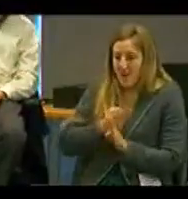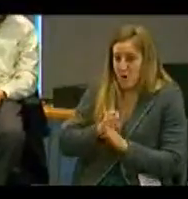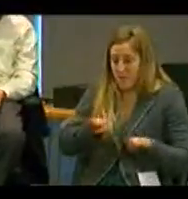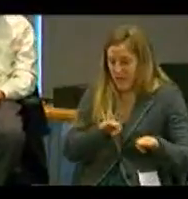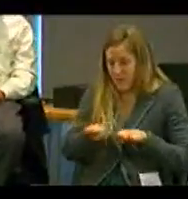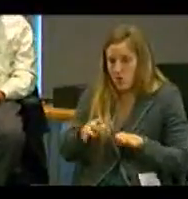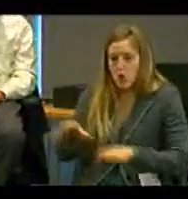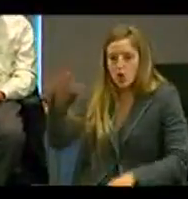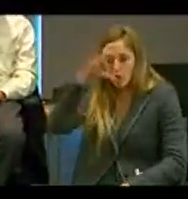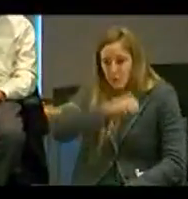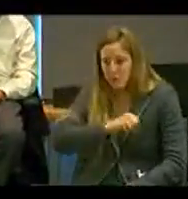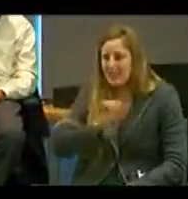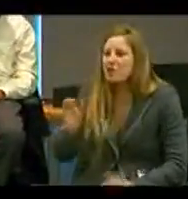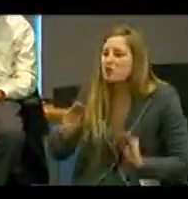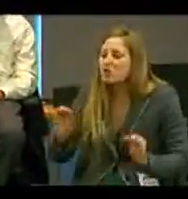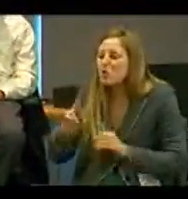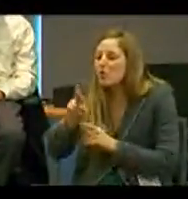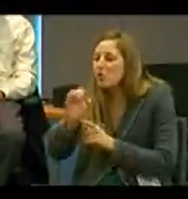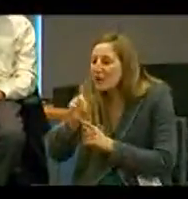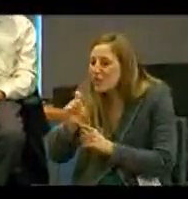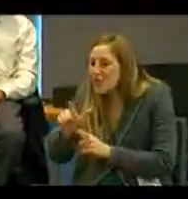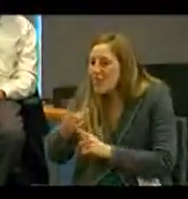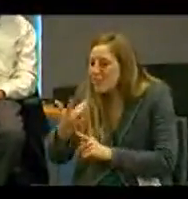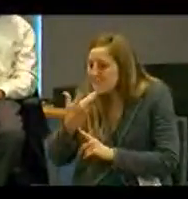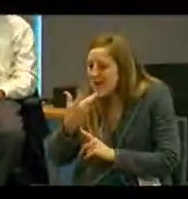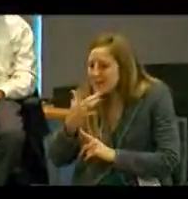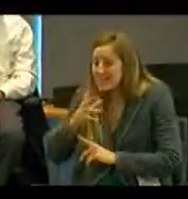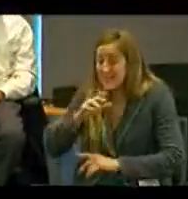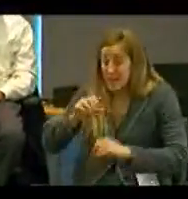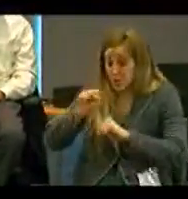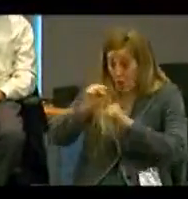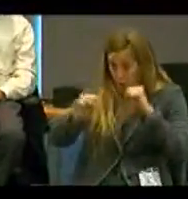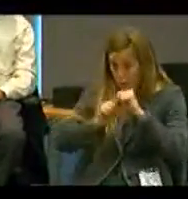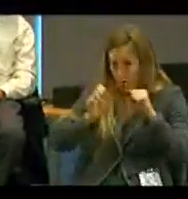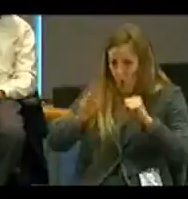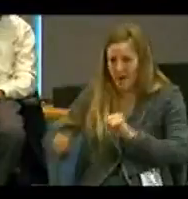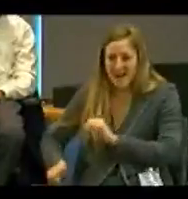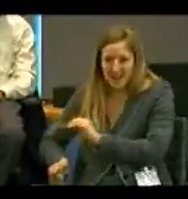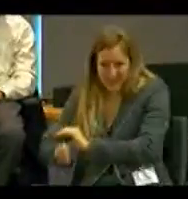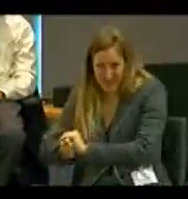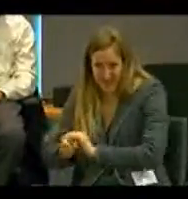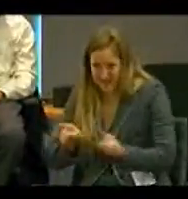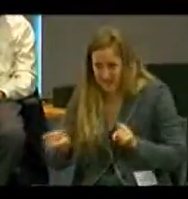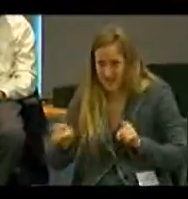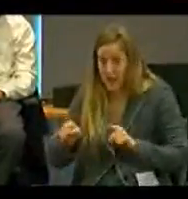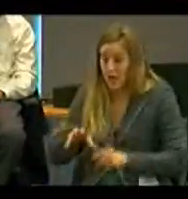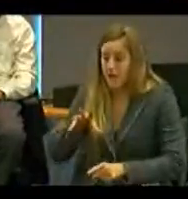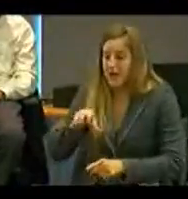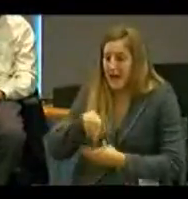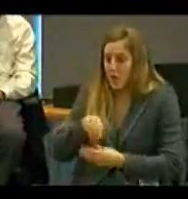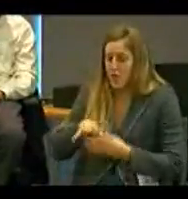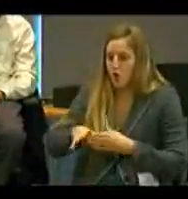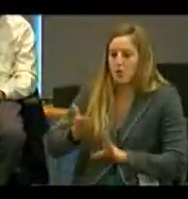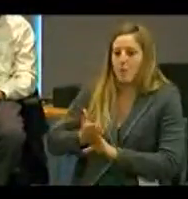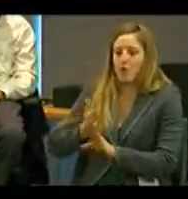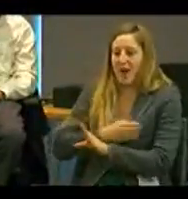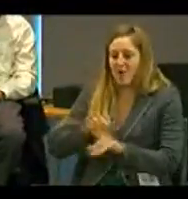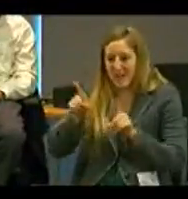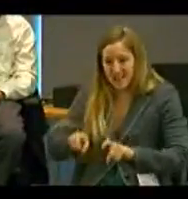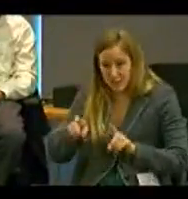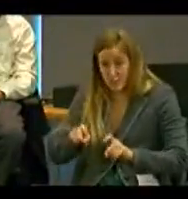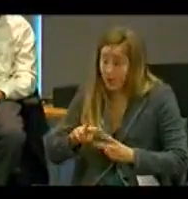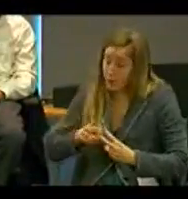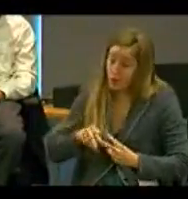was no racial bias either structurally or implicitly in those prior assessments, whether they're teacher